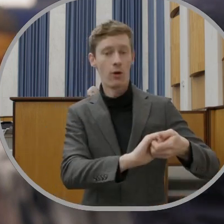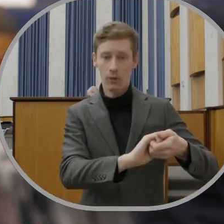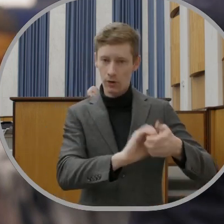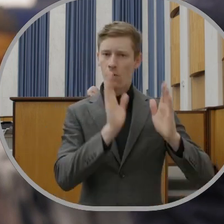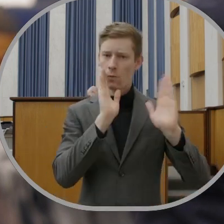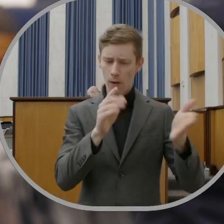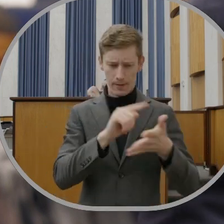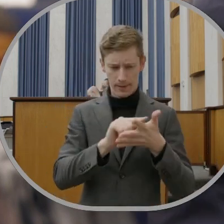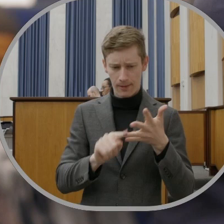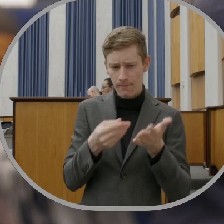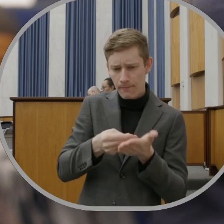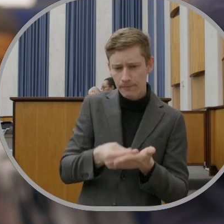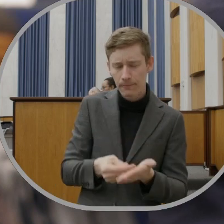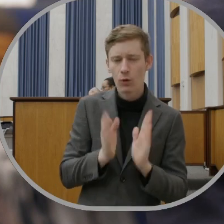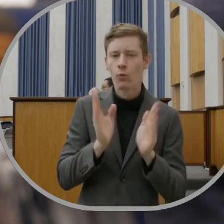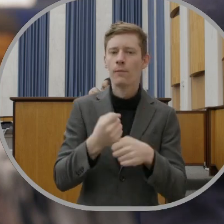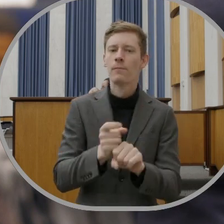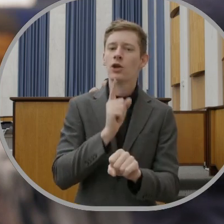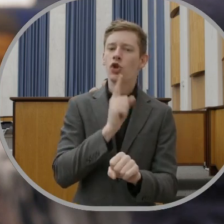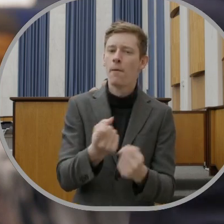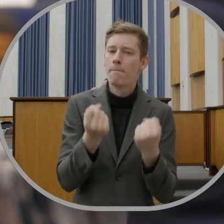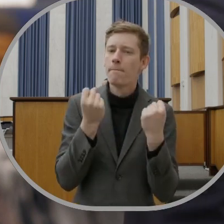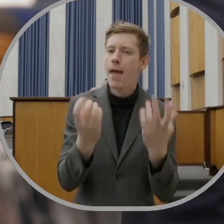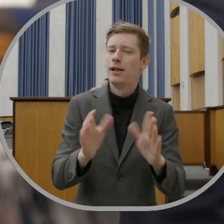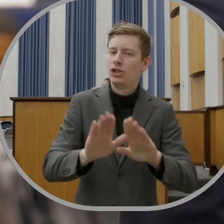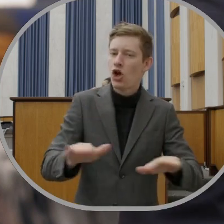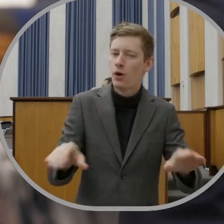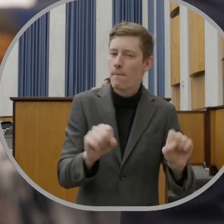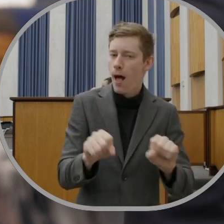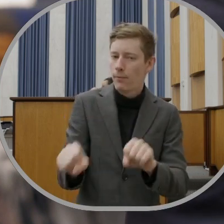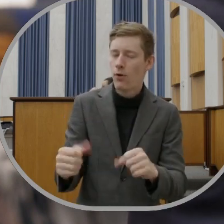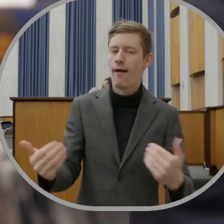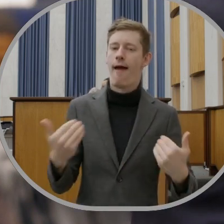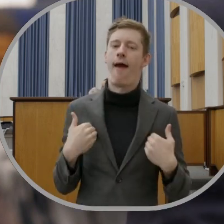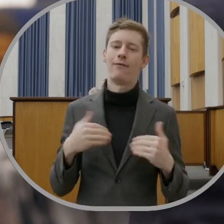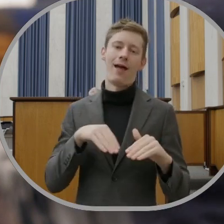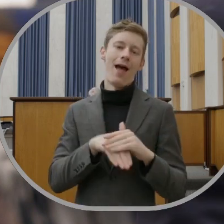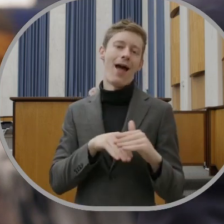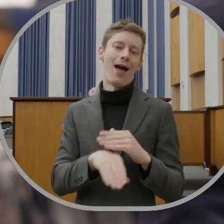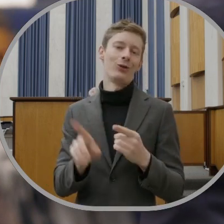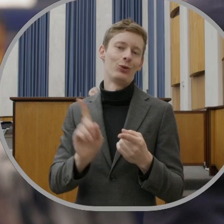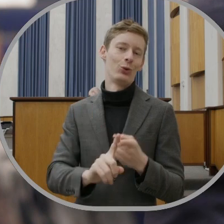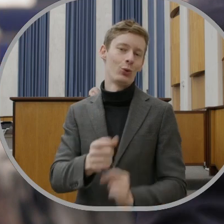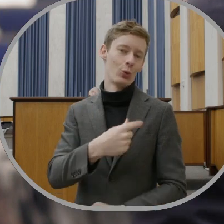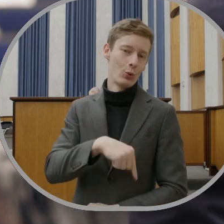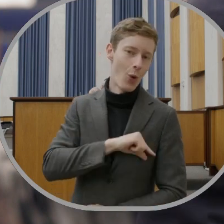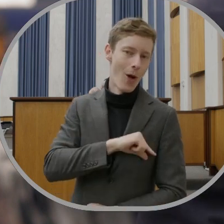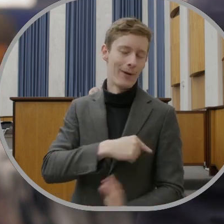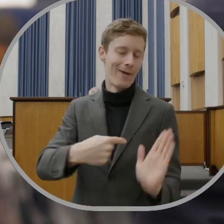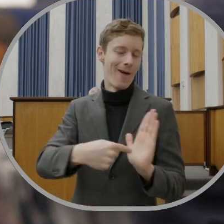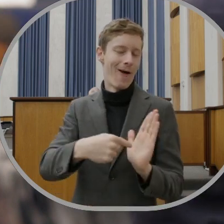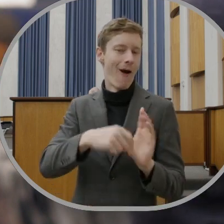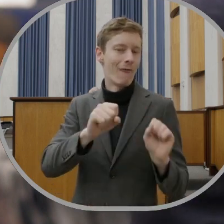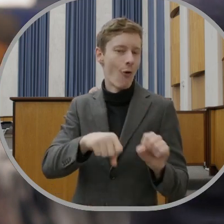use these funds to ensure that as many children as possible have access to quality, affordable